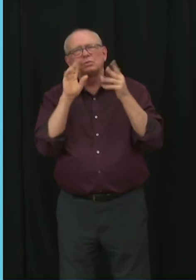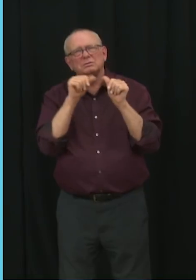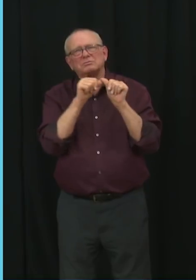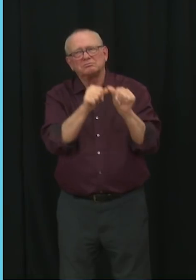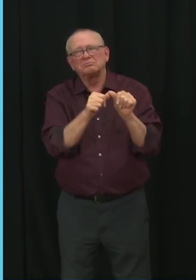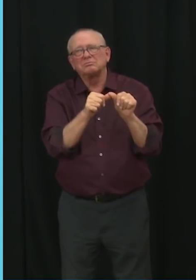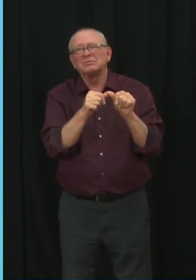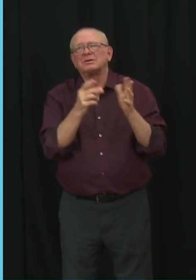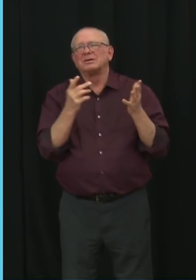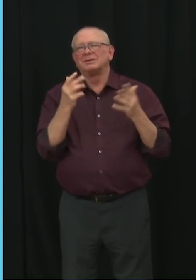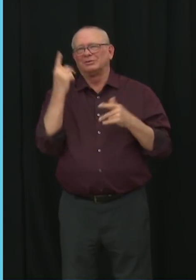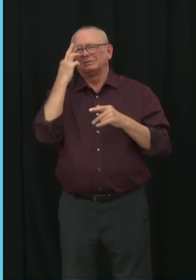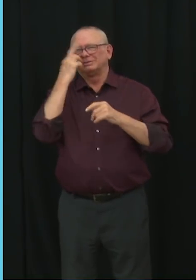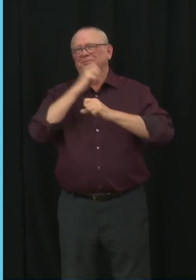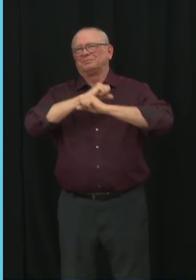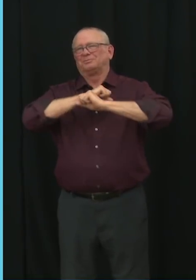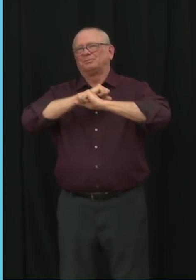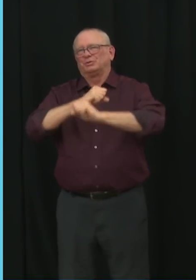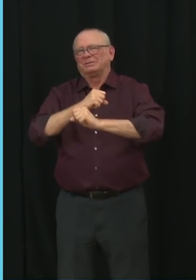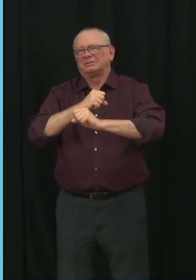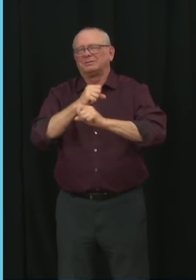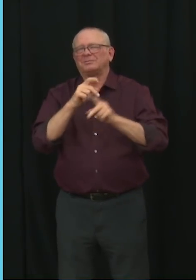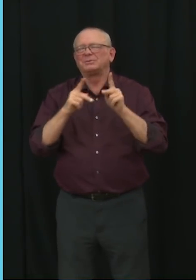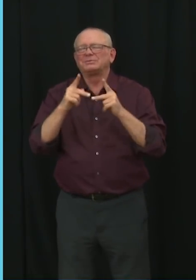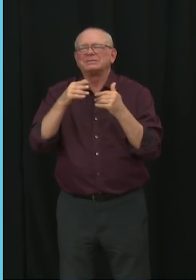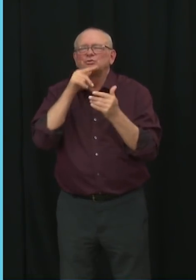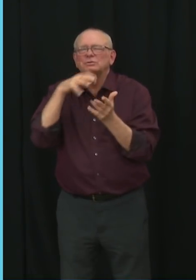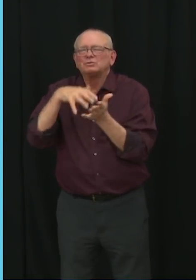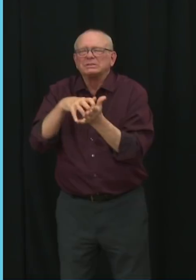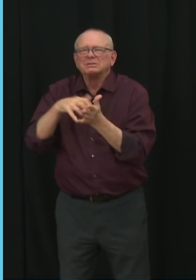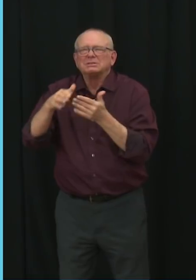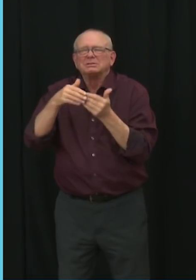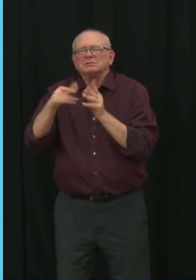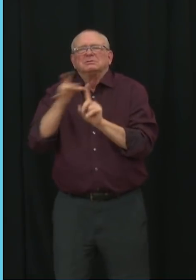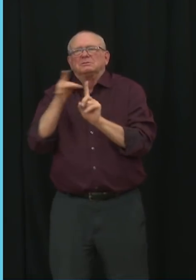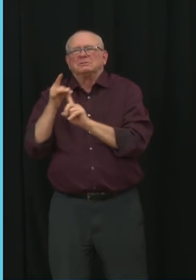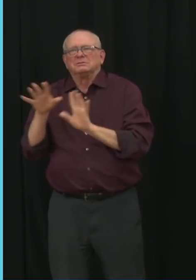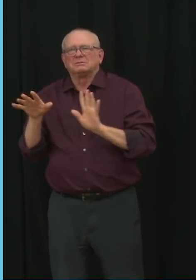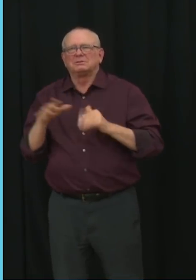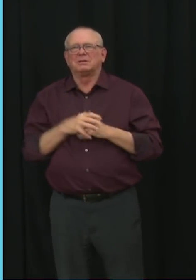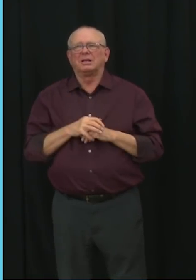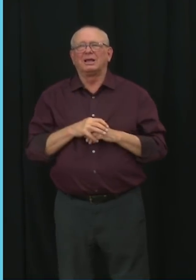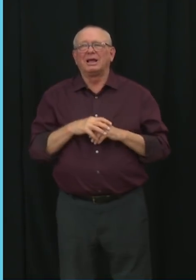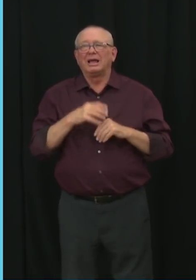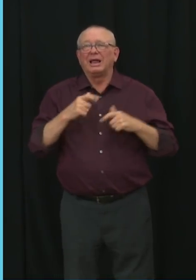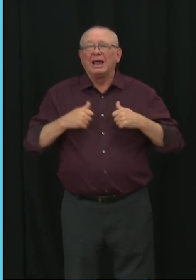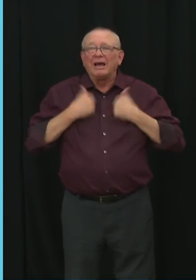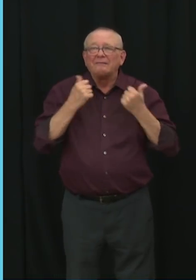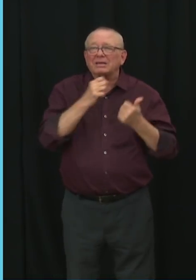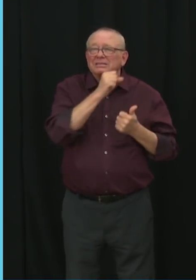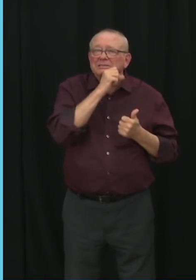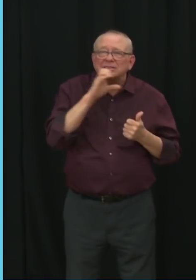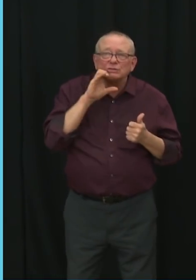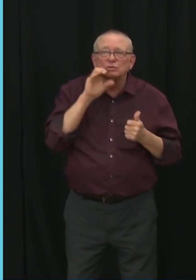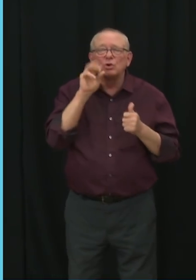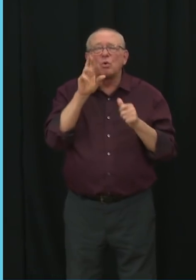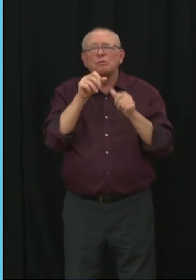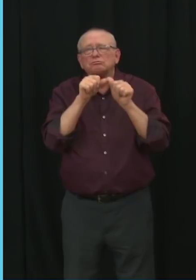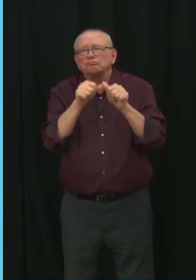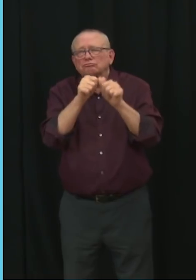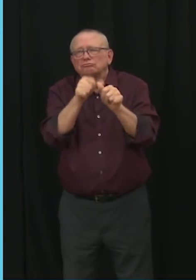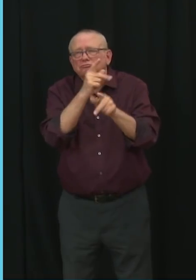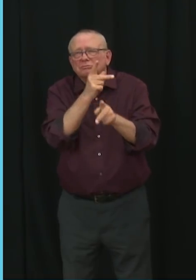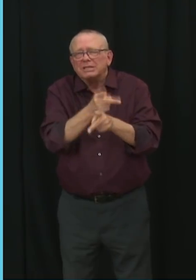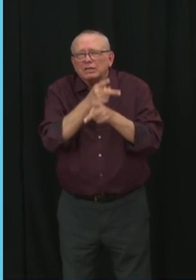and residents. These measures are also keeping healthcare workers safe. I ask all Albertans who may need to